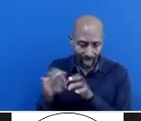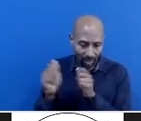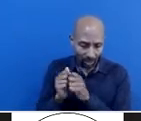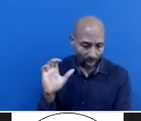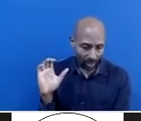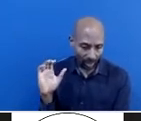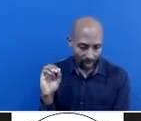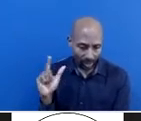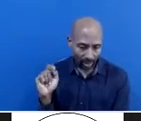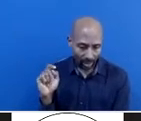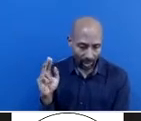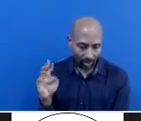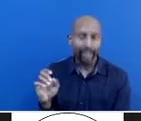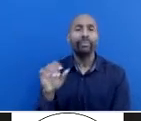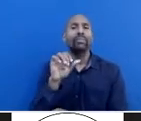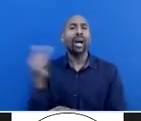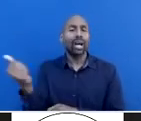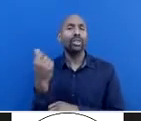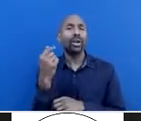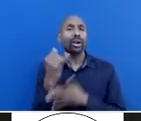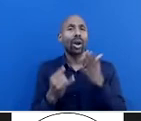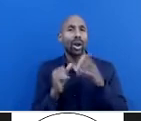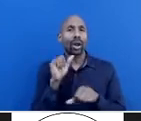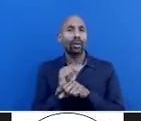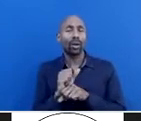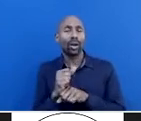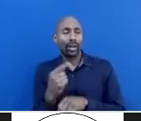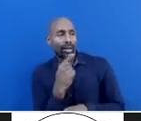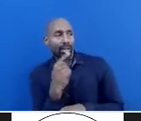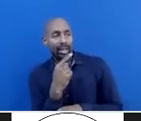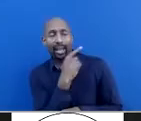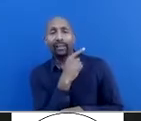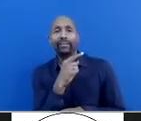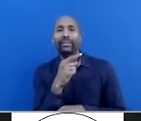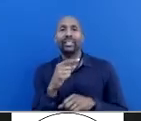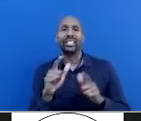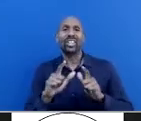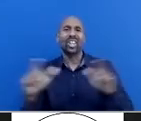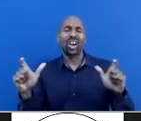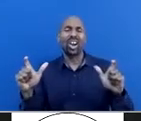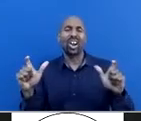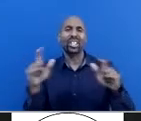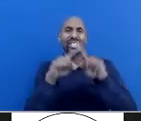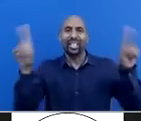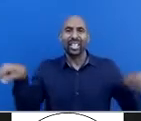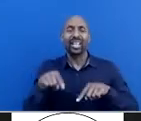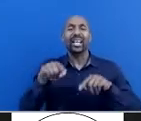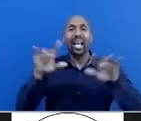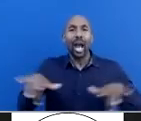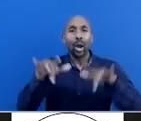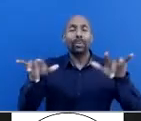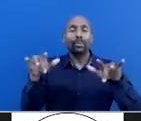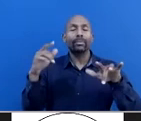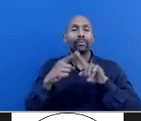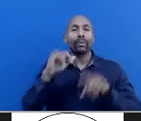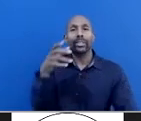that is an enlarged album cover of John Coltrane's Love Supreme. You guys know this classic,